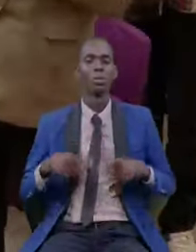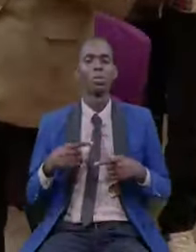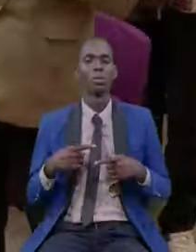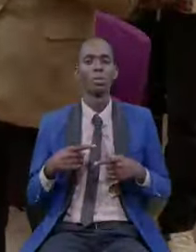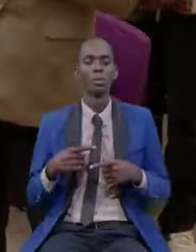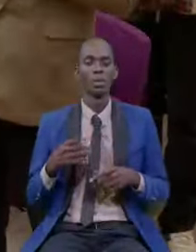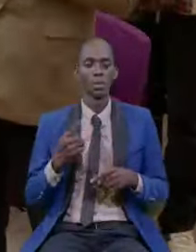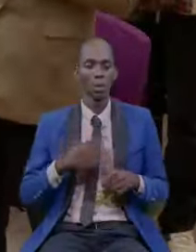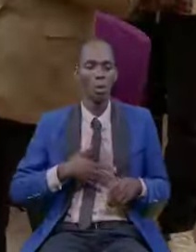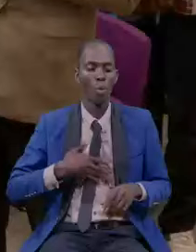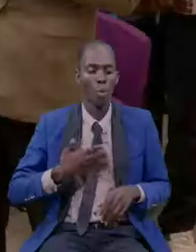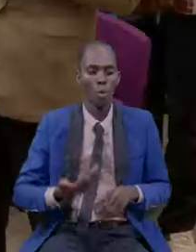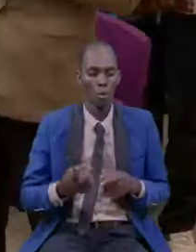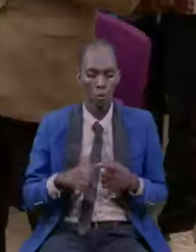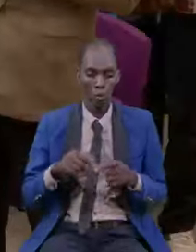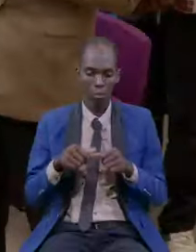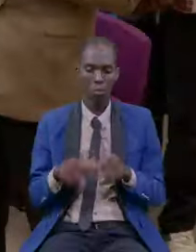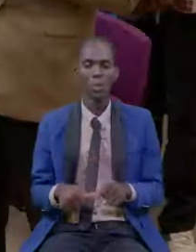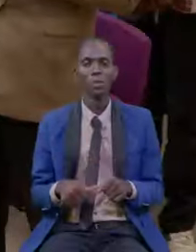your willingness to abide.